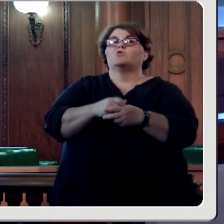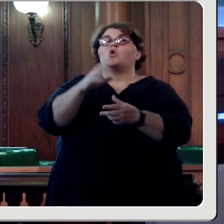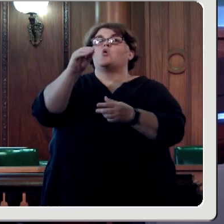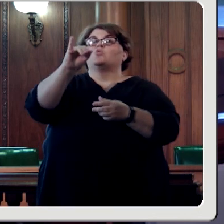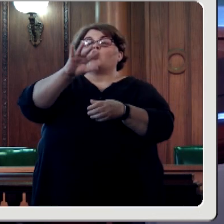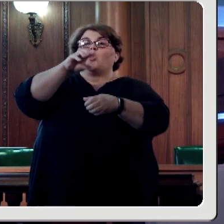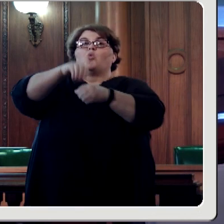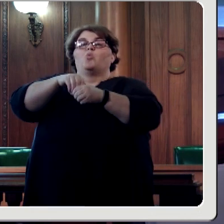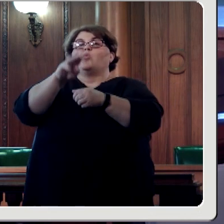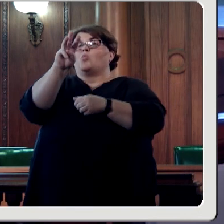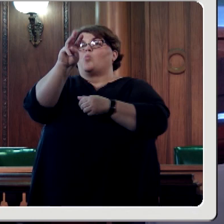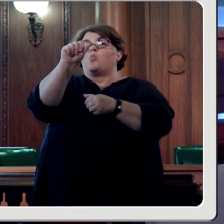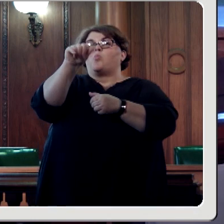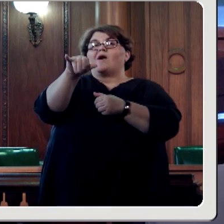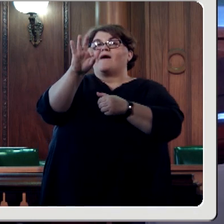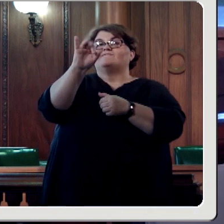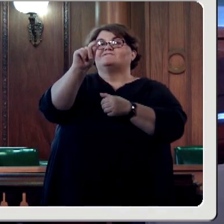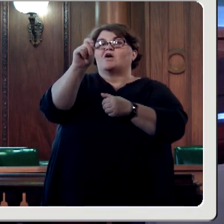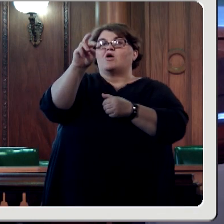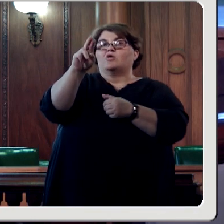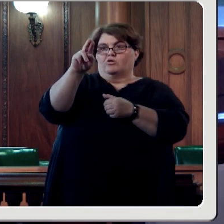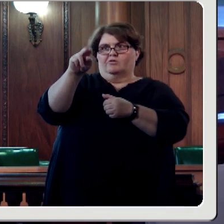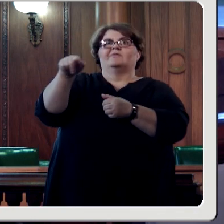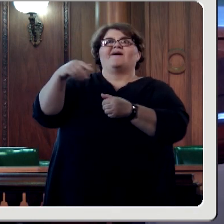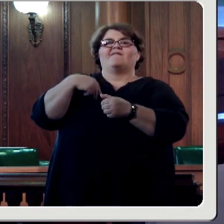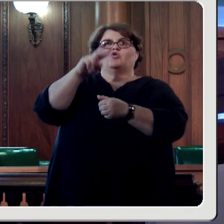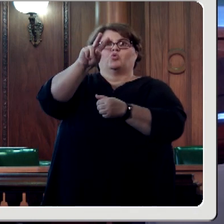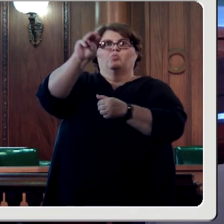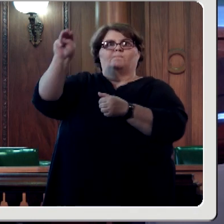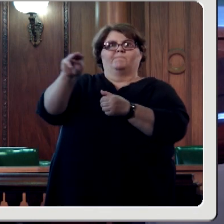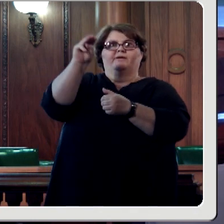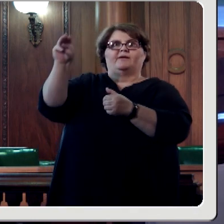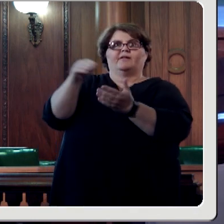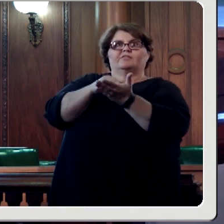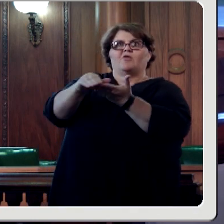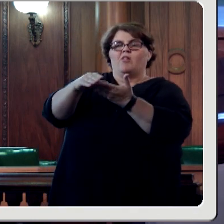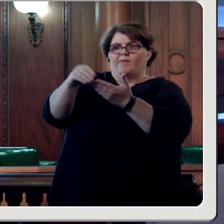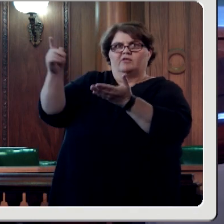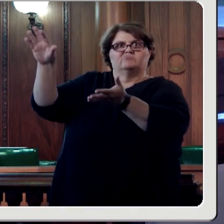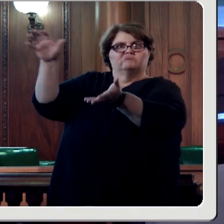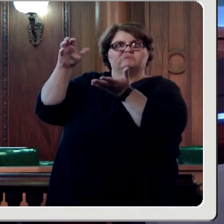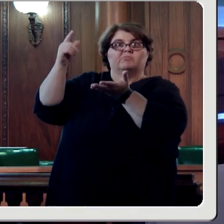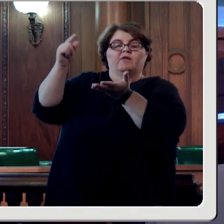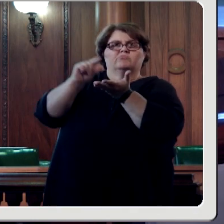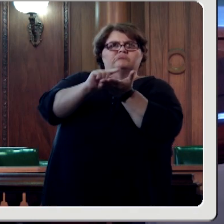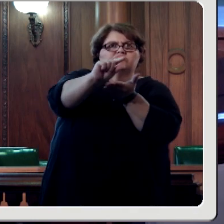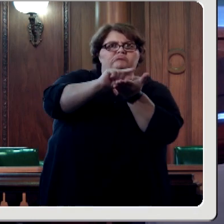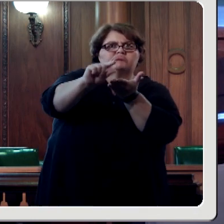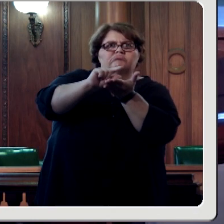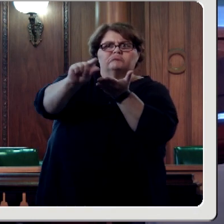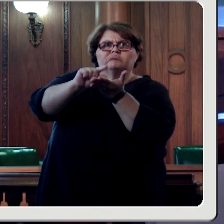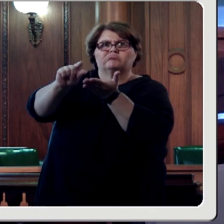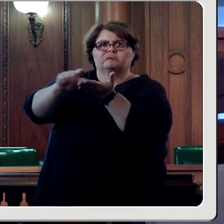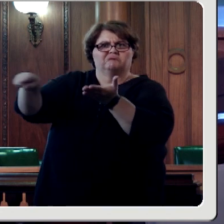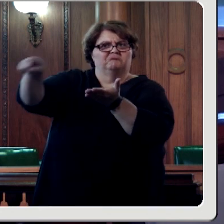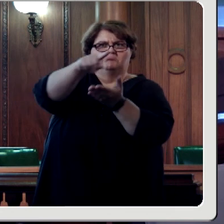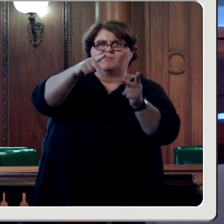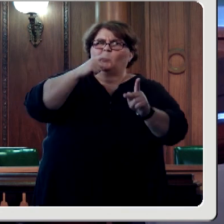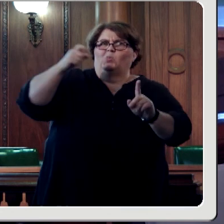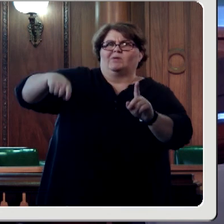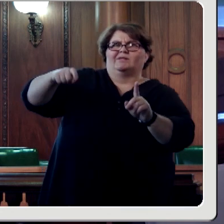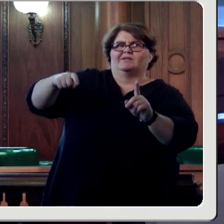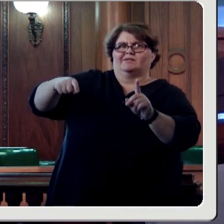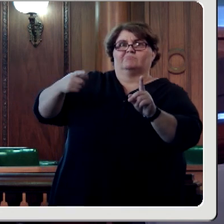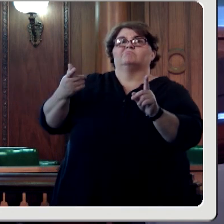months and months ago for tenants to help pay utilities, mortgages, and rents, and in turn landlords, if